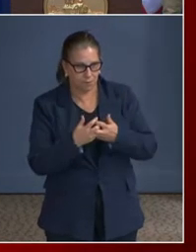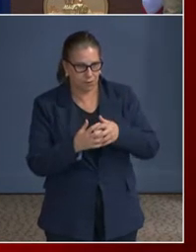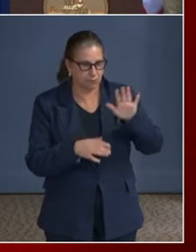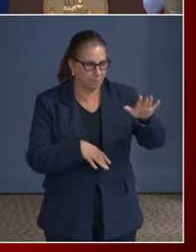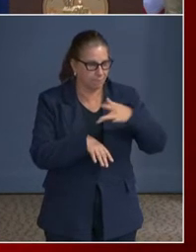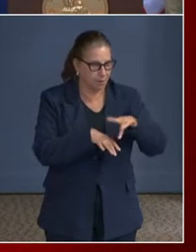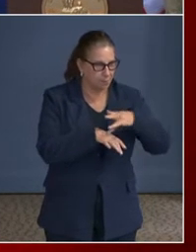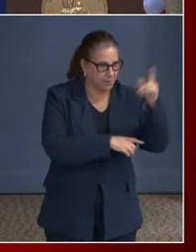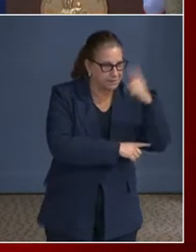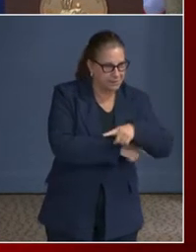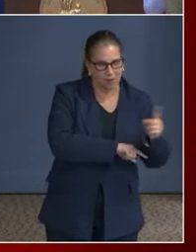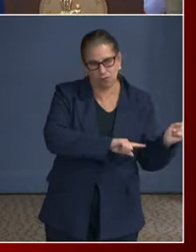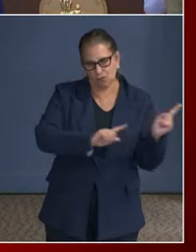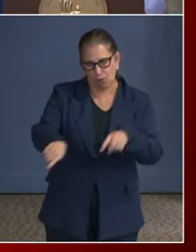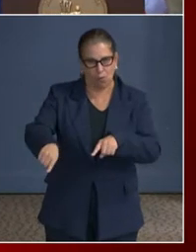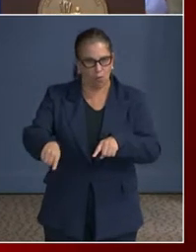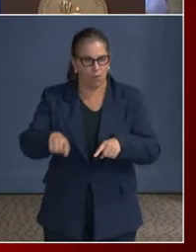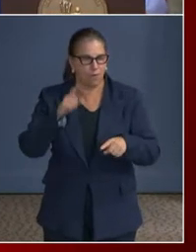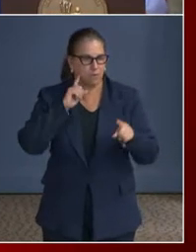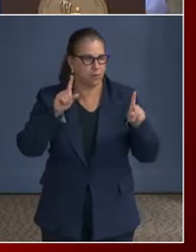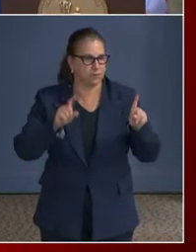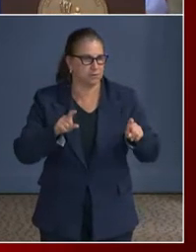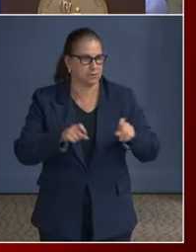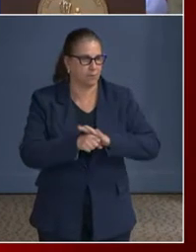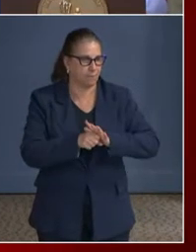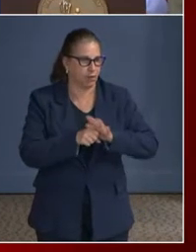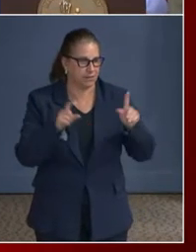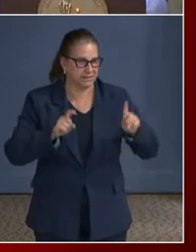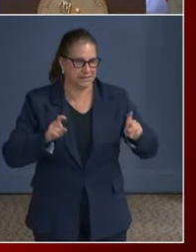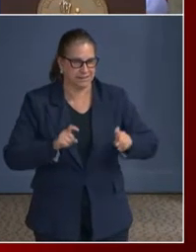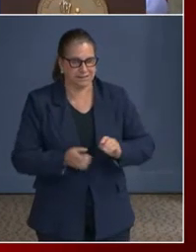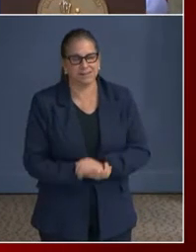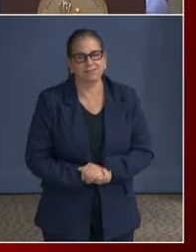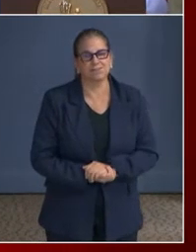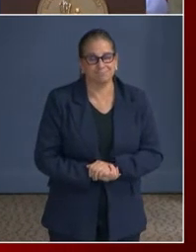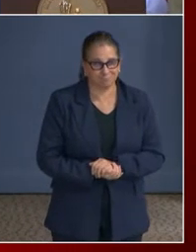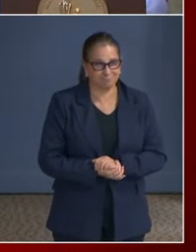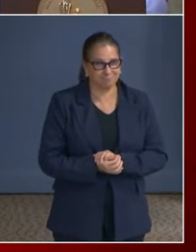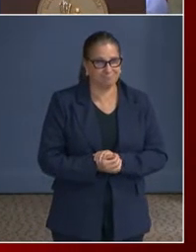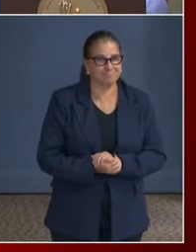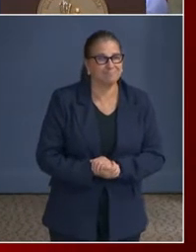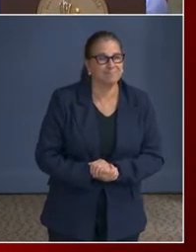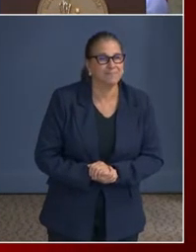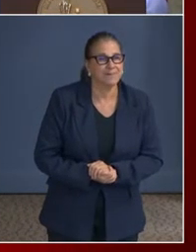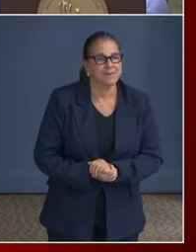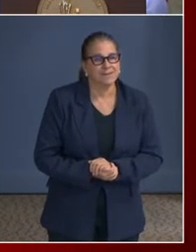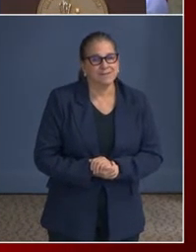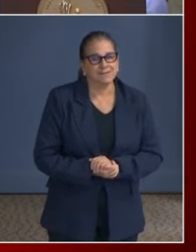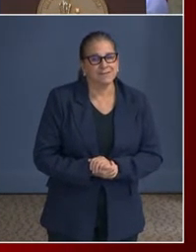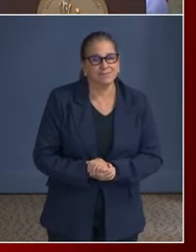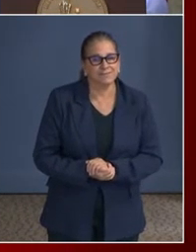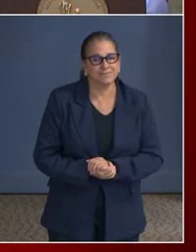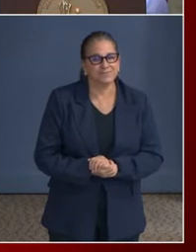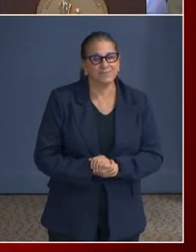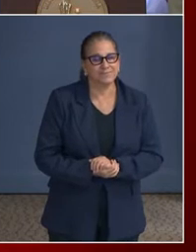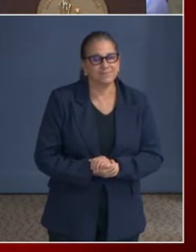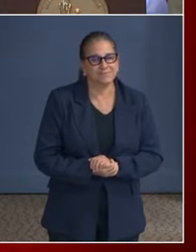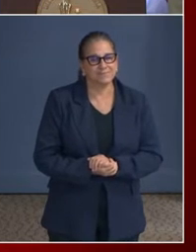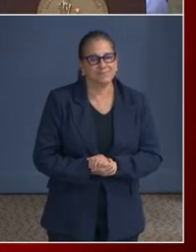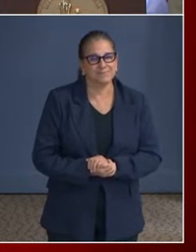coronavirus.dc.gov for that updated cadence of scheduling. This weekend, I